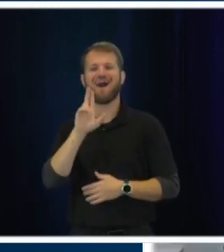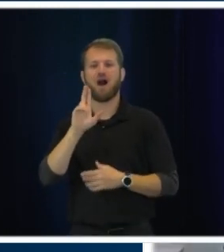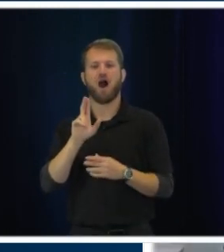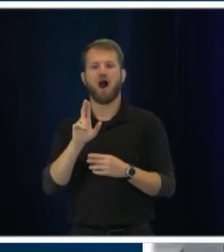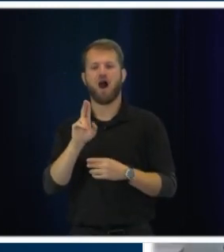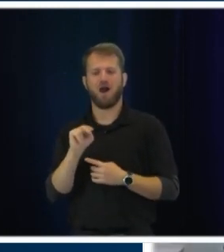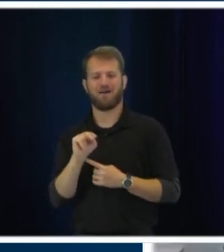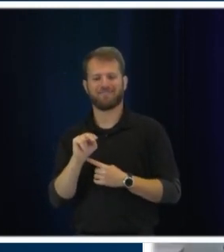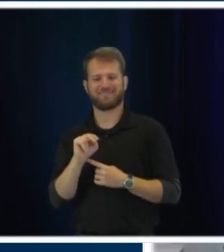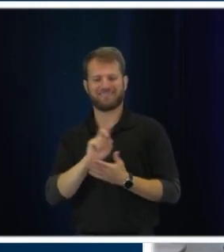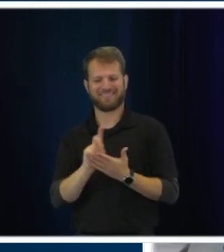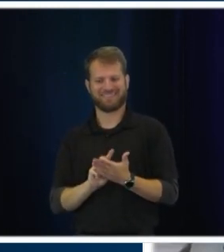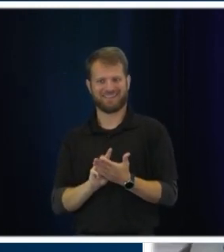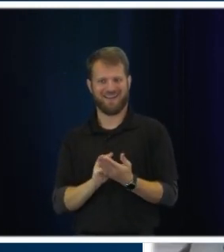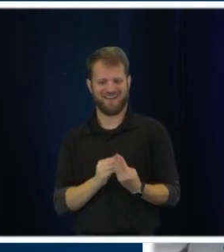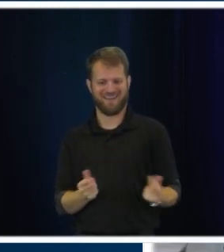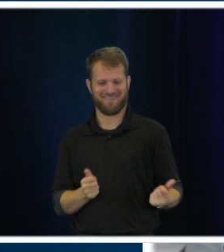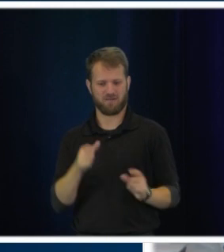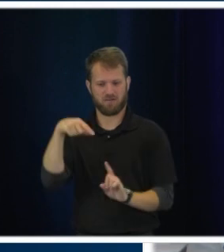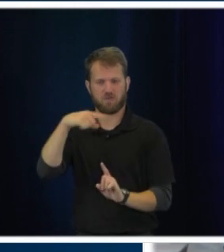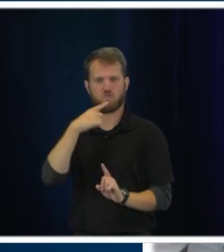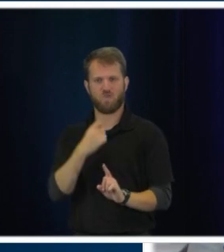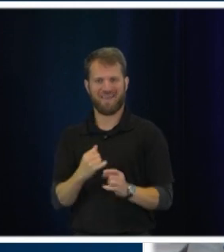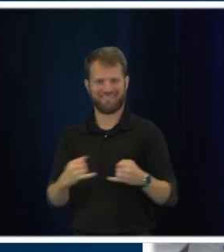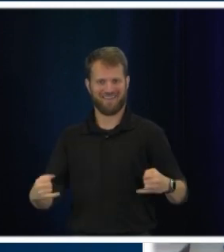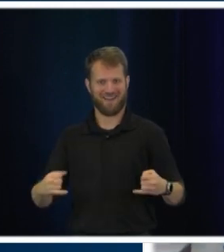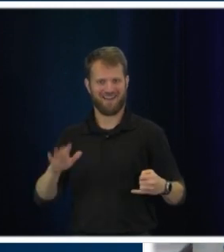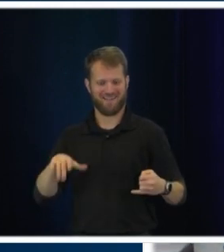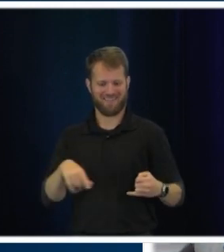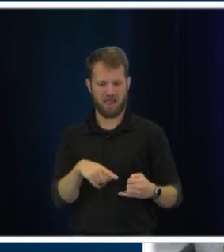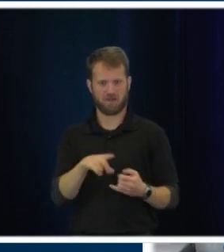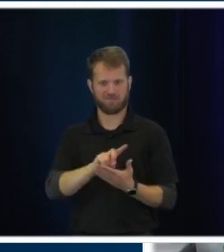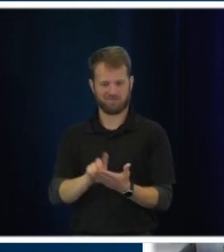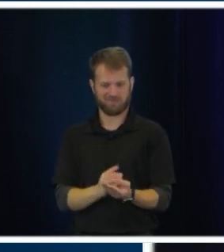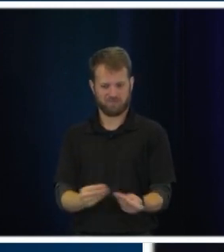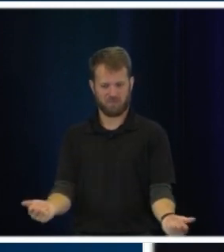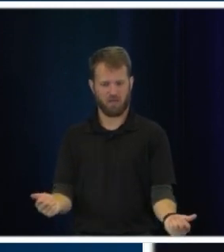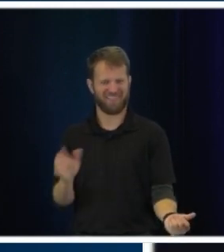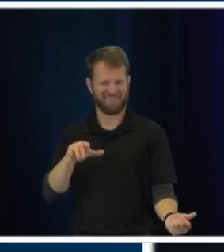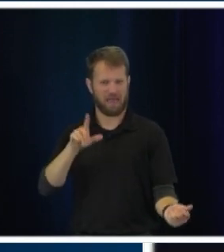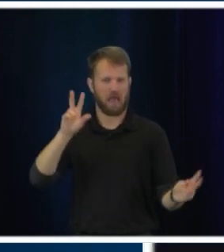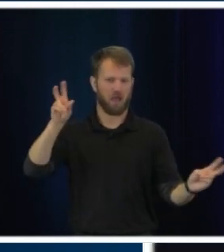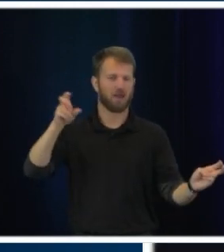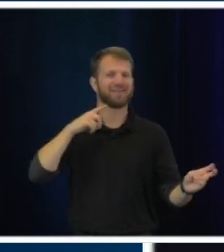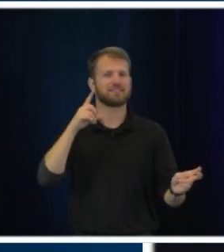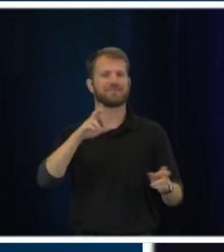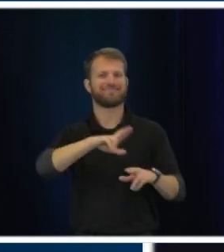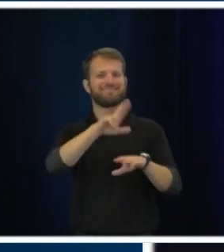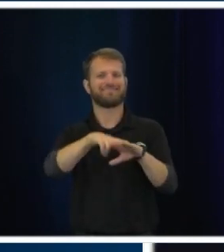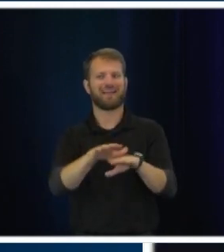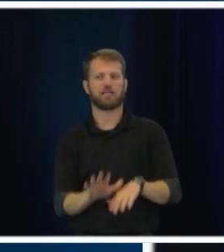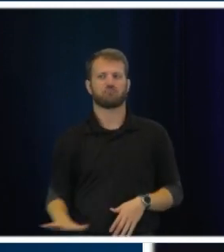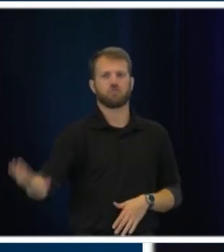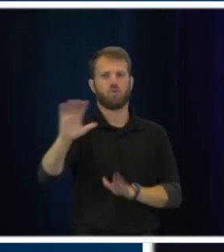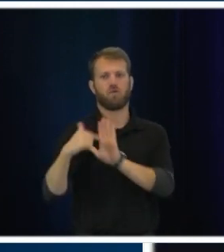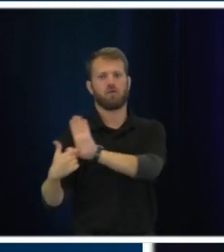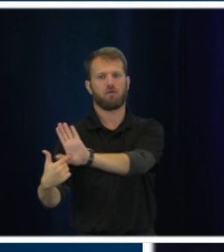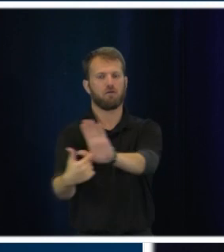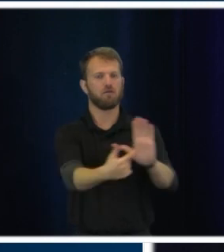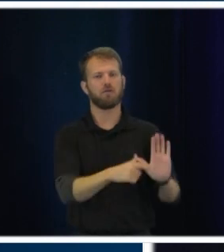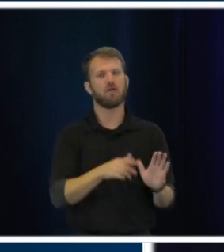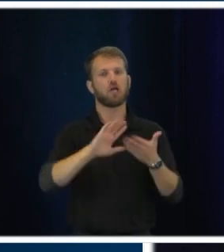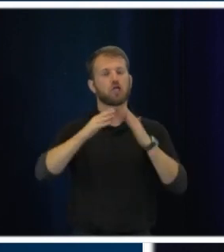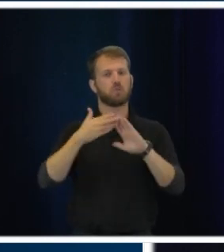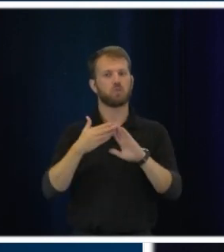Great. Several of you have seen it in here. So, Undesign the Red Line is a national exhibit that communities can